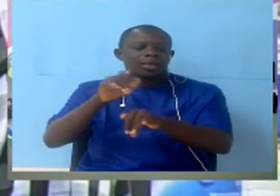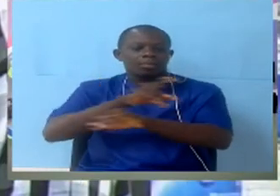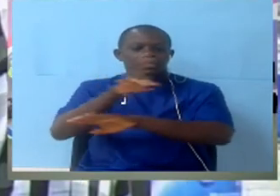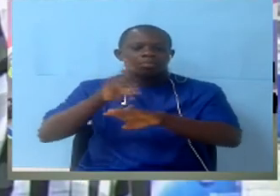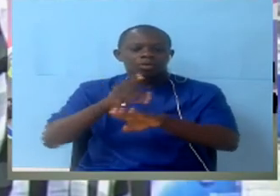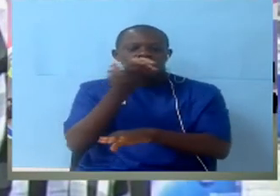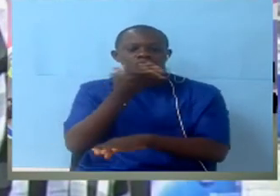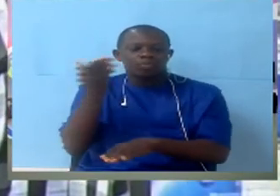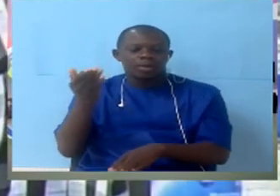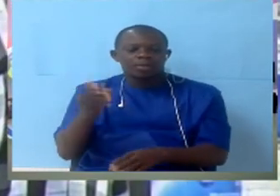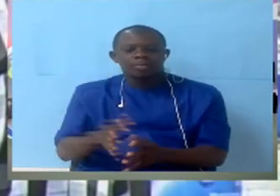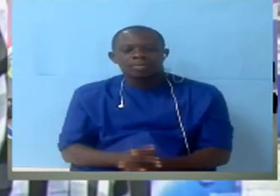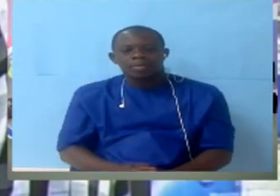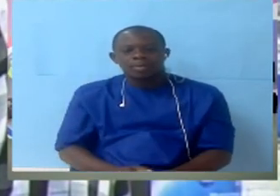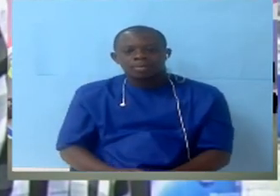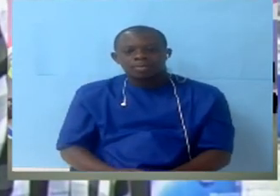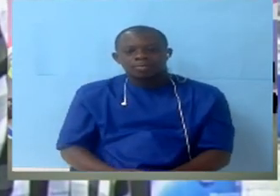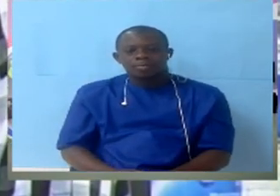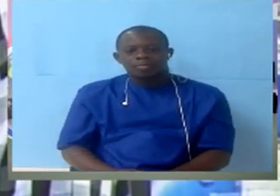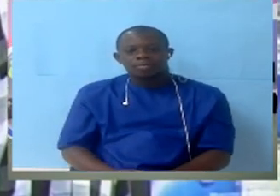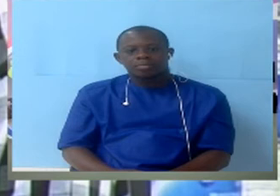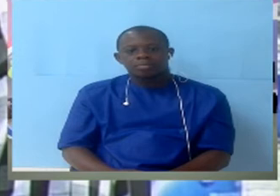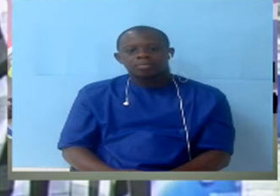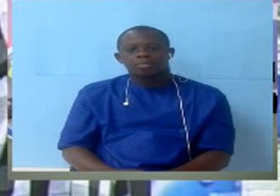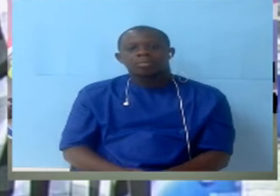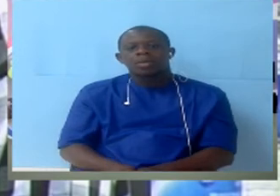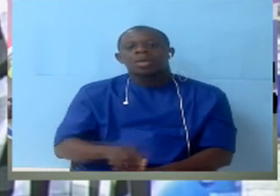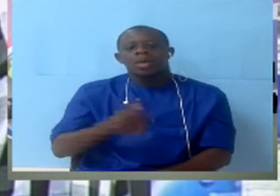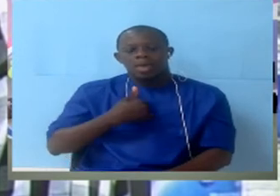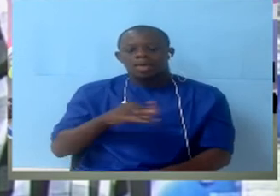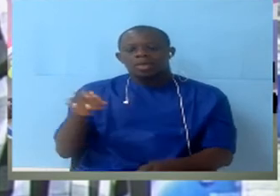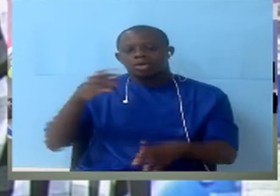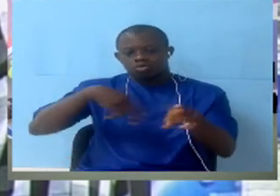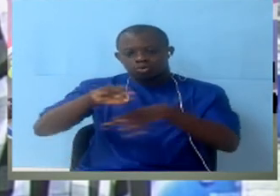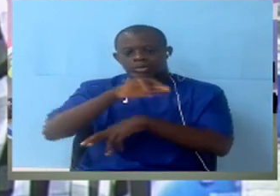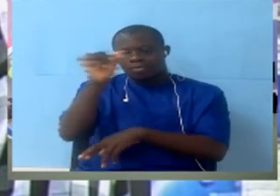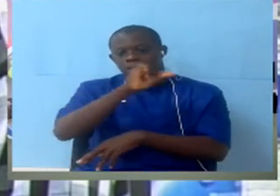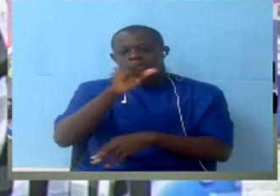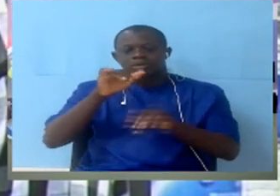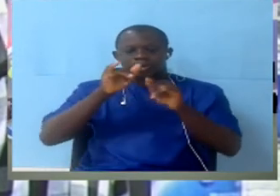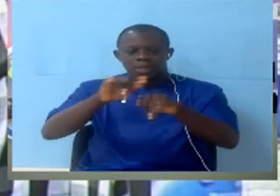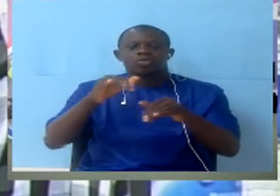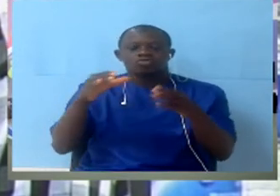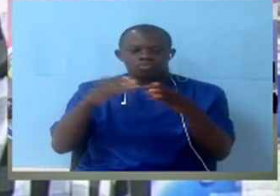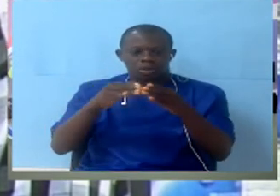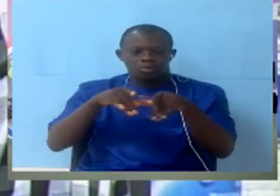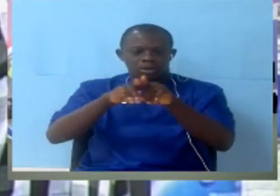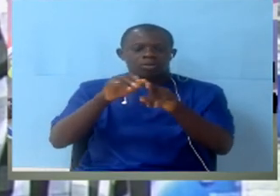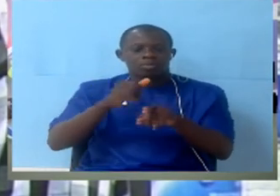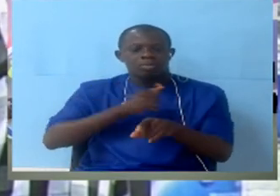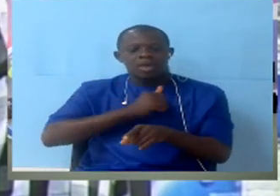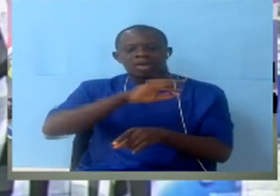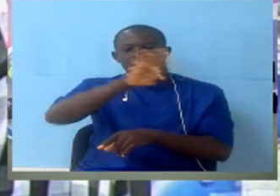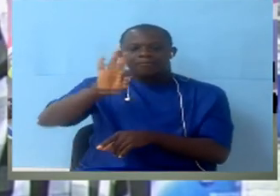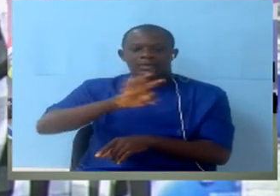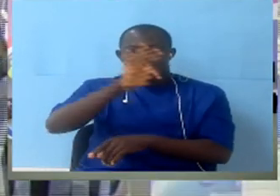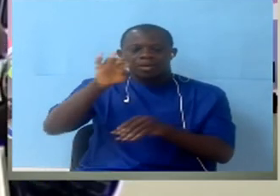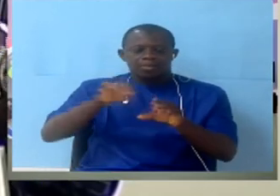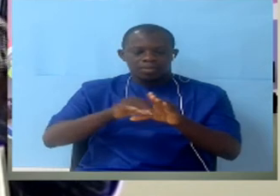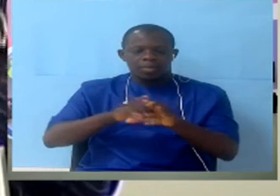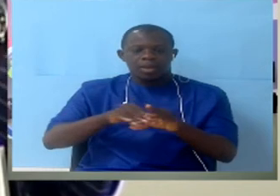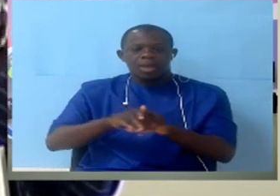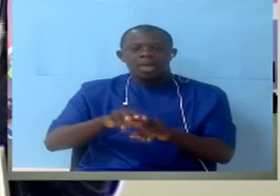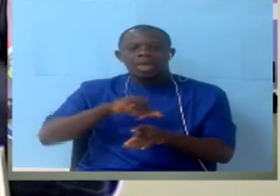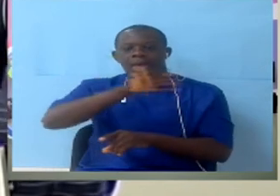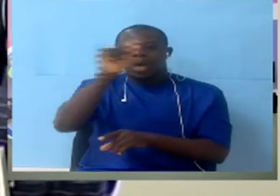sije. Murana bes min di mal bes siri, na family bes siri. Yes, I came back and went to my home with my family at Brikama. And you